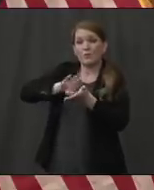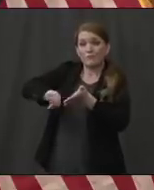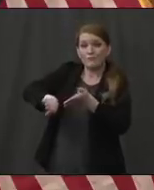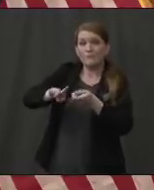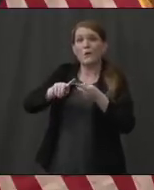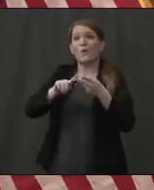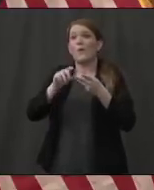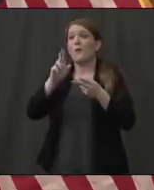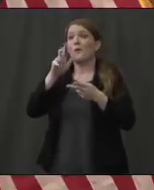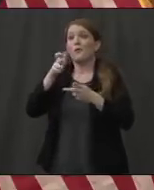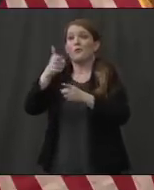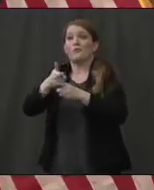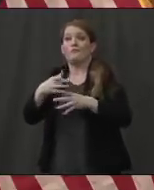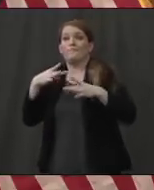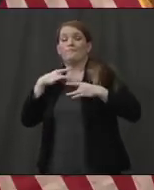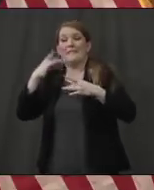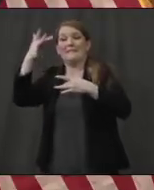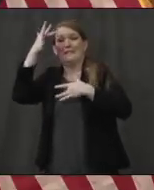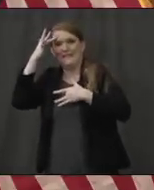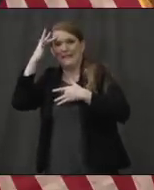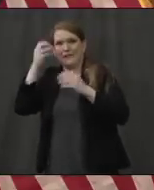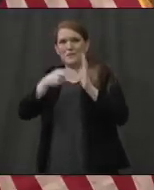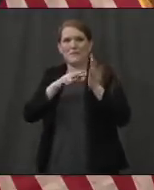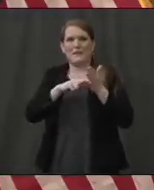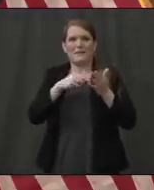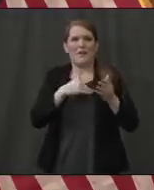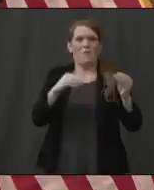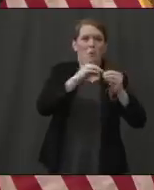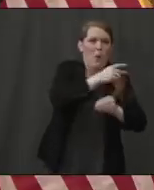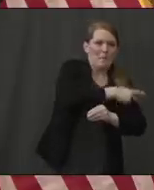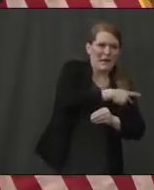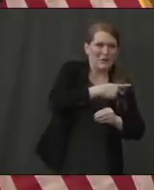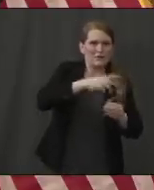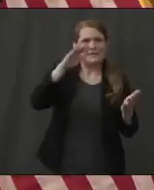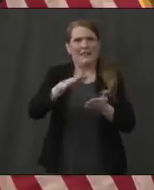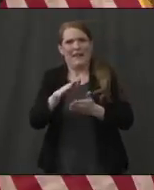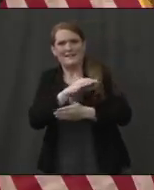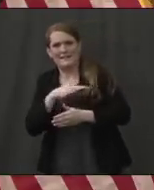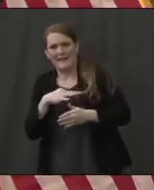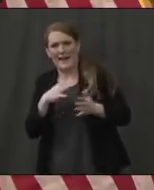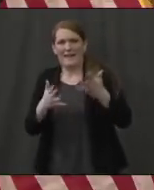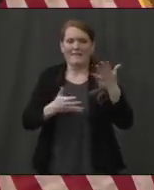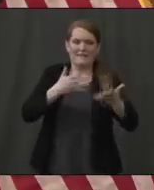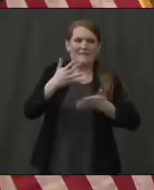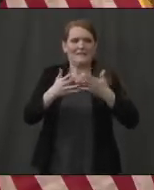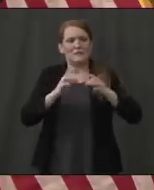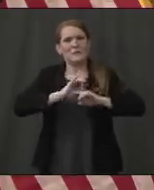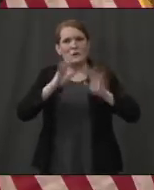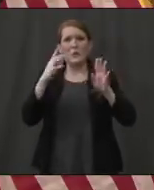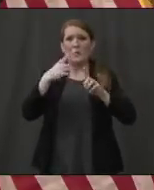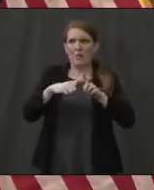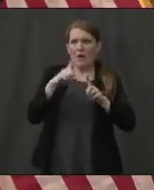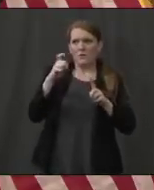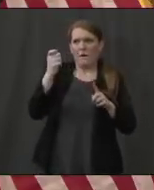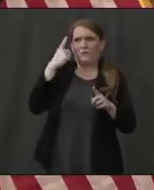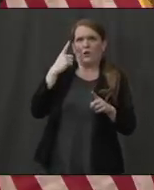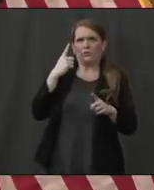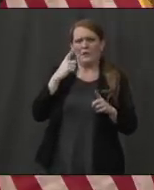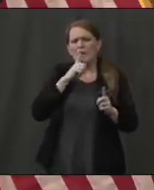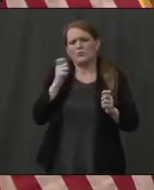thinner team working very hard, and there's a degree of anxiety that I think you have to understand, everybody